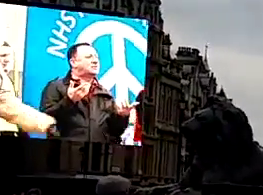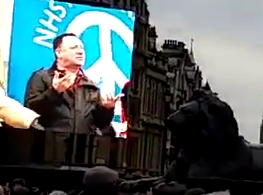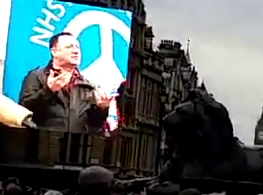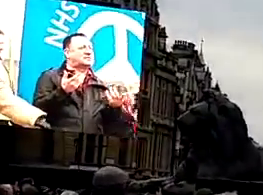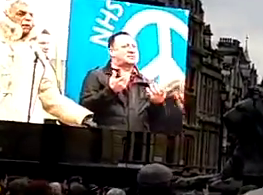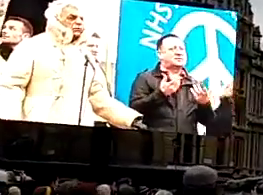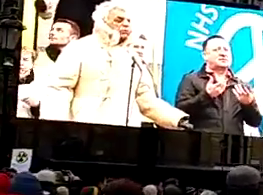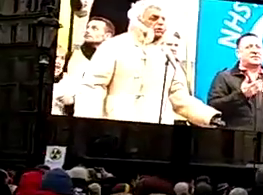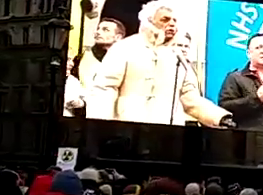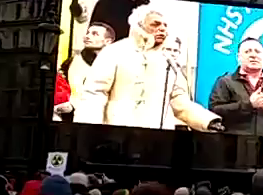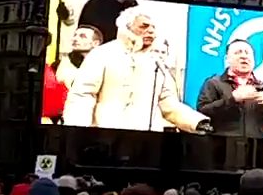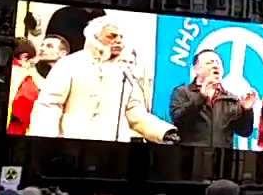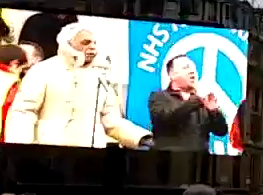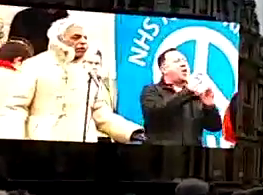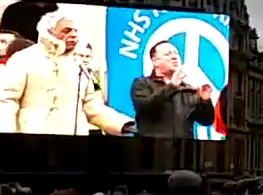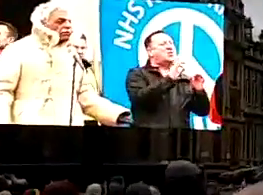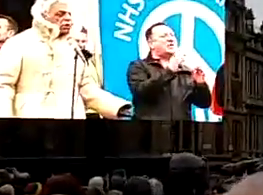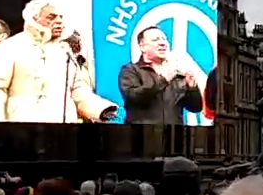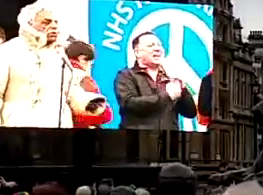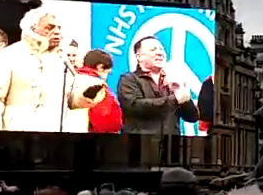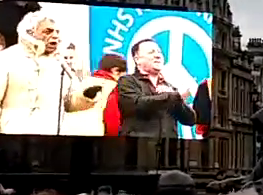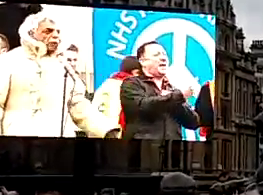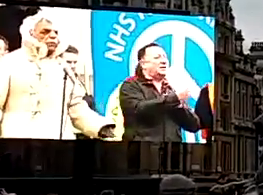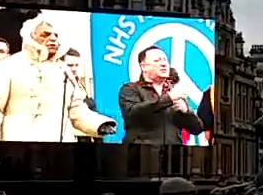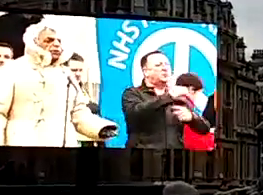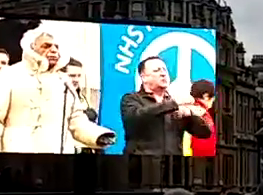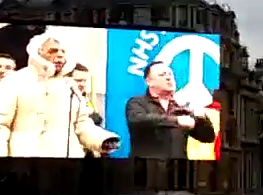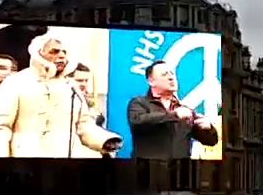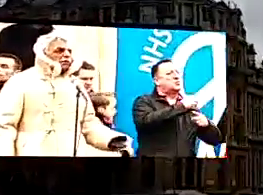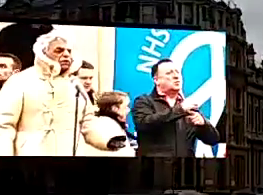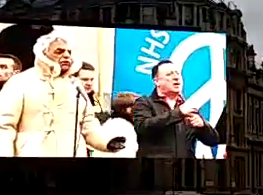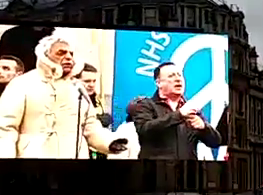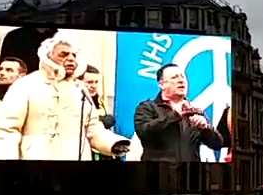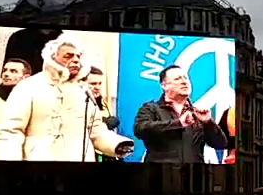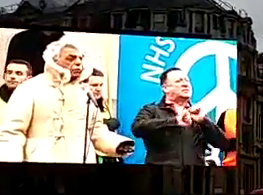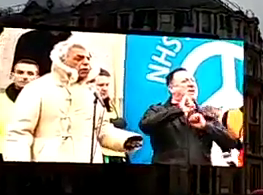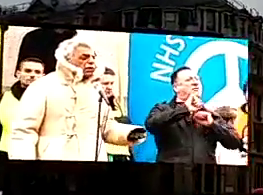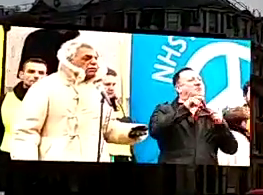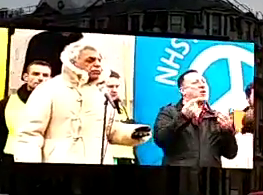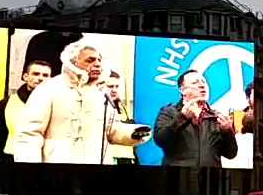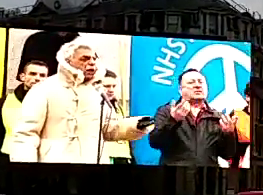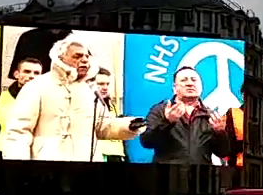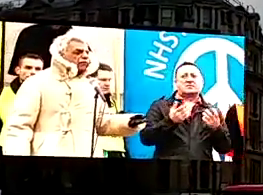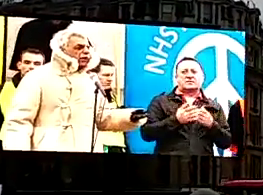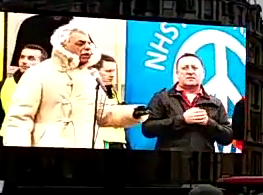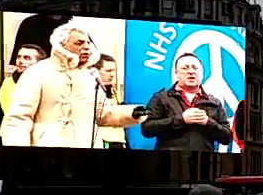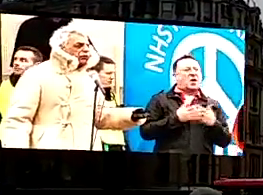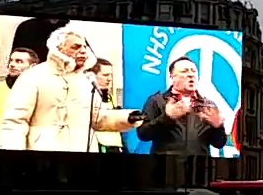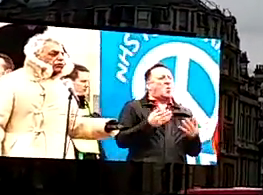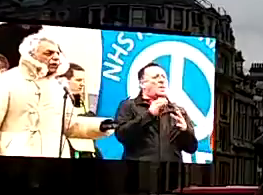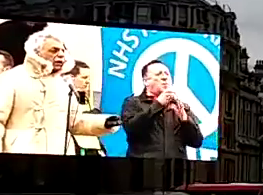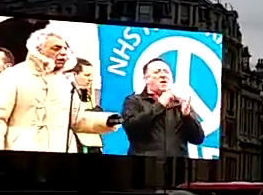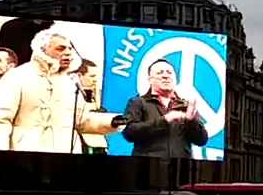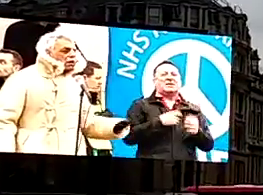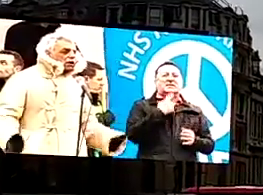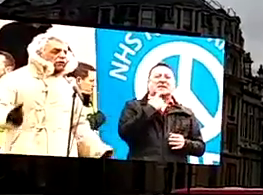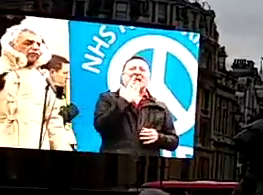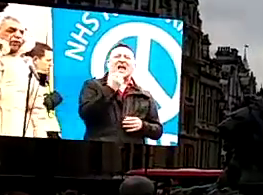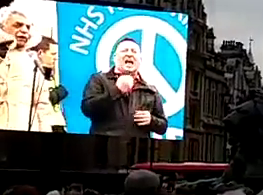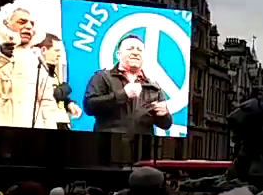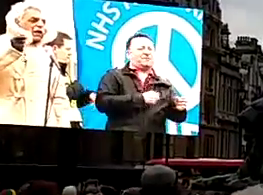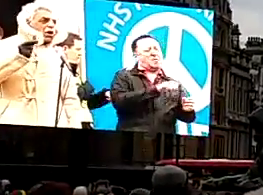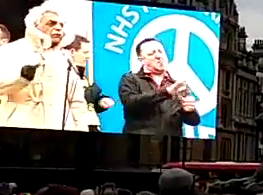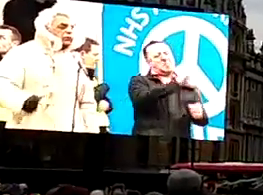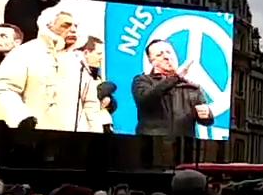There is no independent nuclear deterrent. No British Prime Minister can put his or her finger on the trigger.